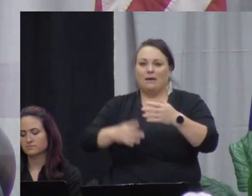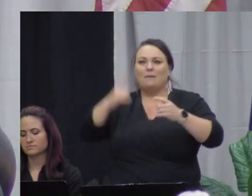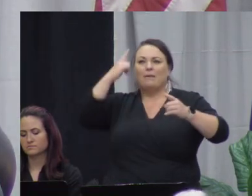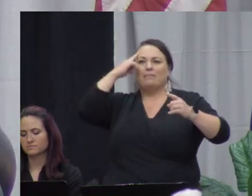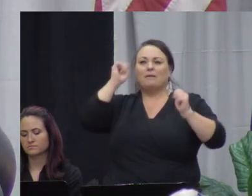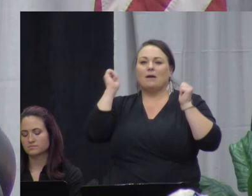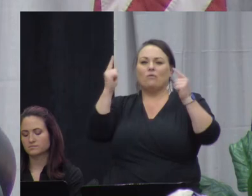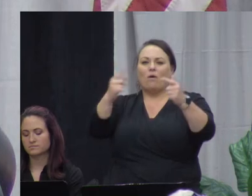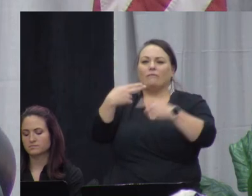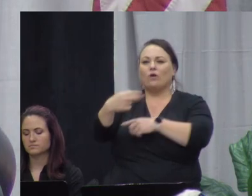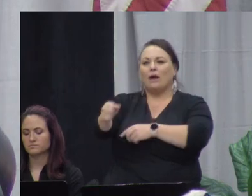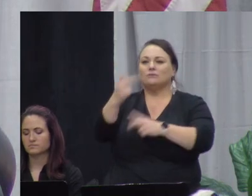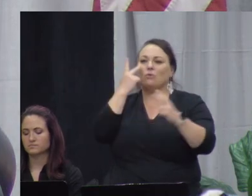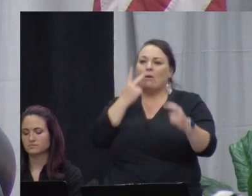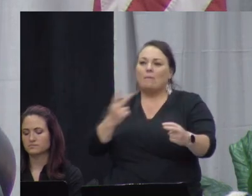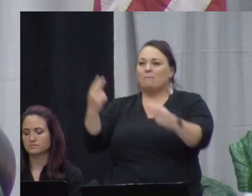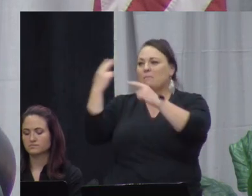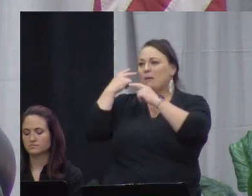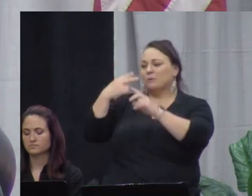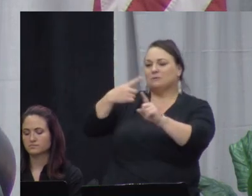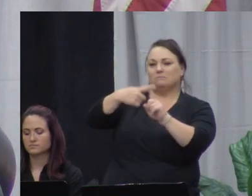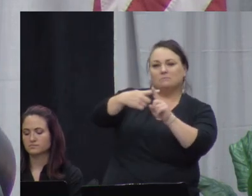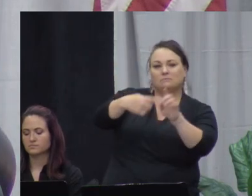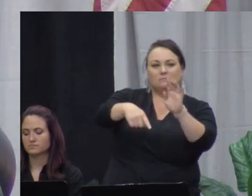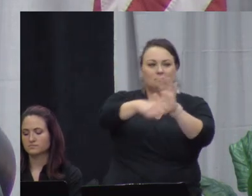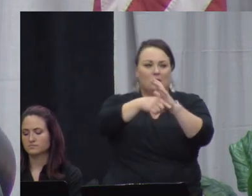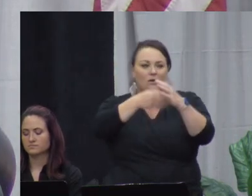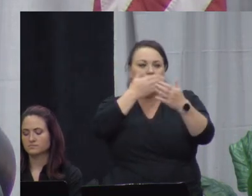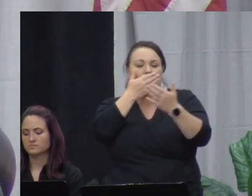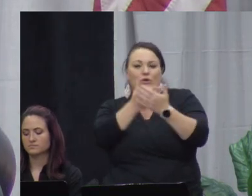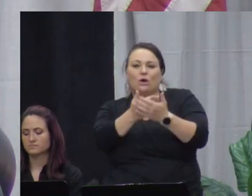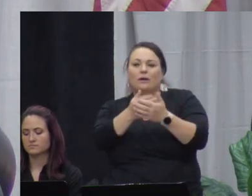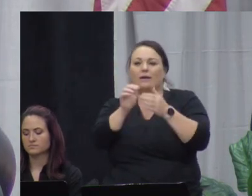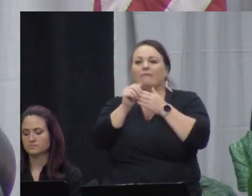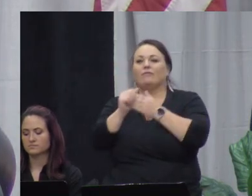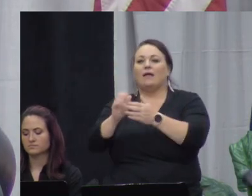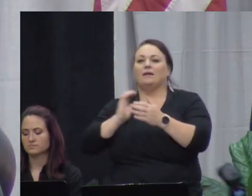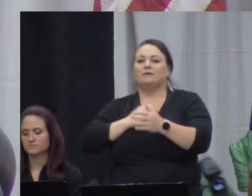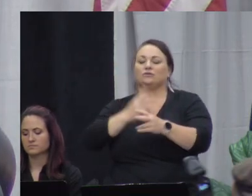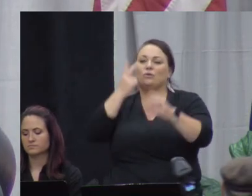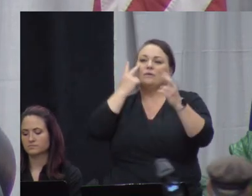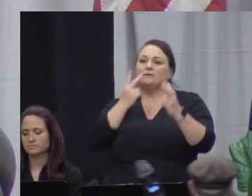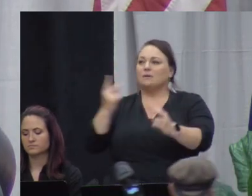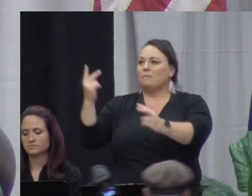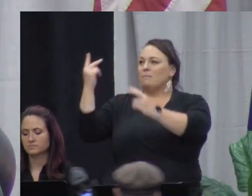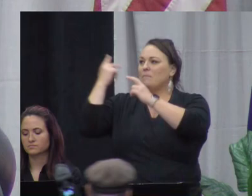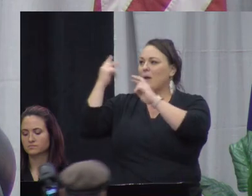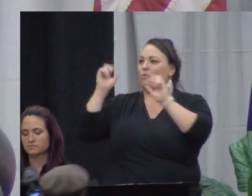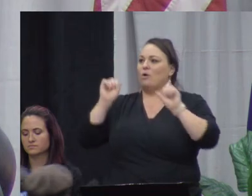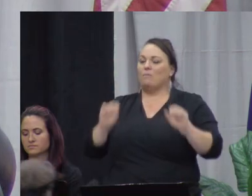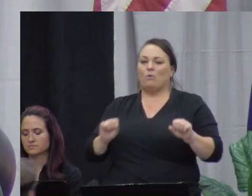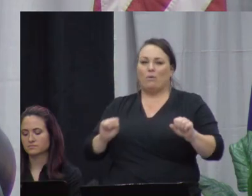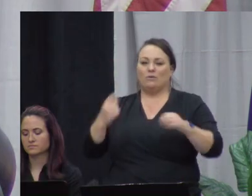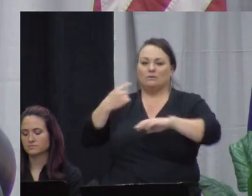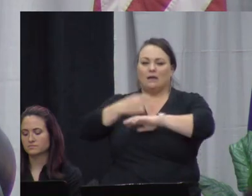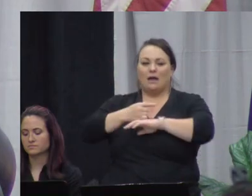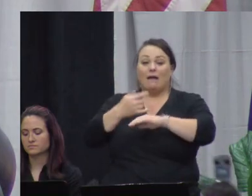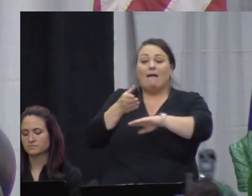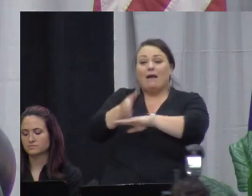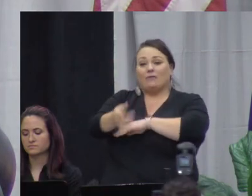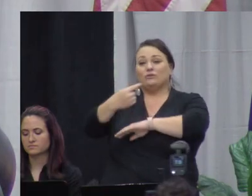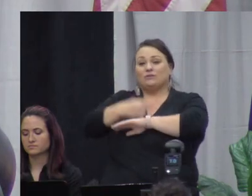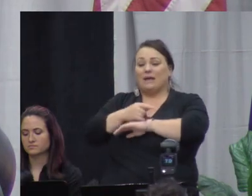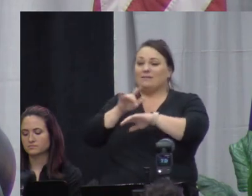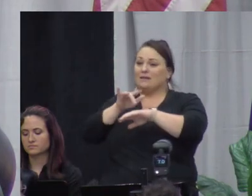your high school memories, good or bad, they are what led us to this memorable day. After today, we've accomplished one of the major